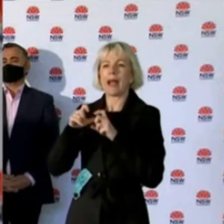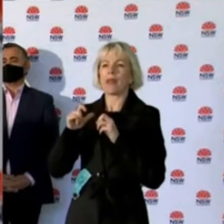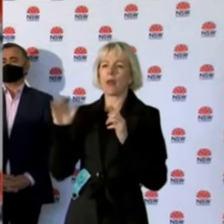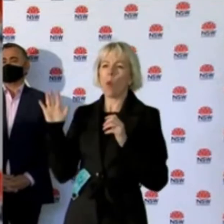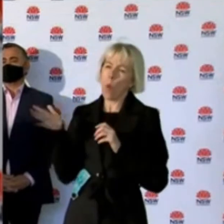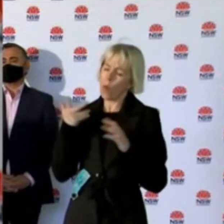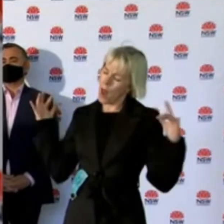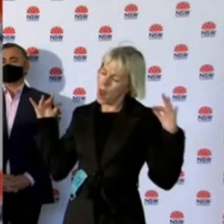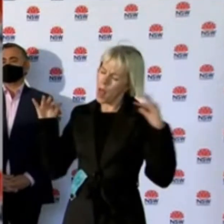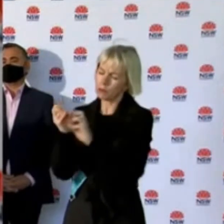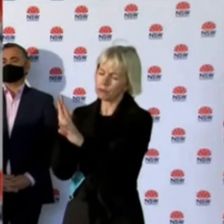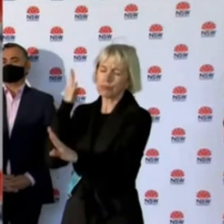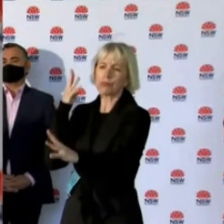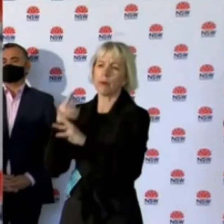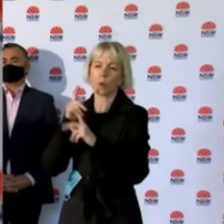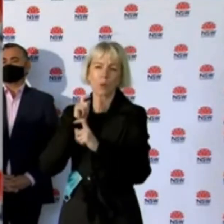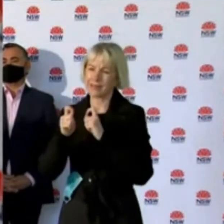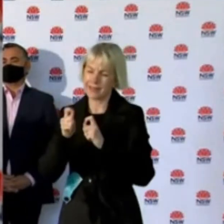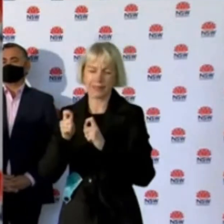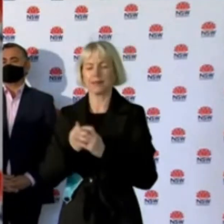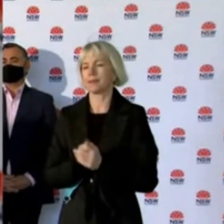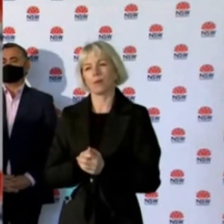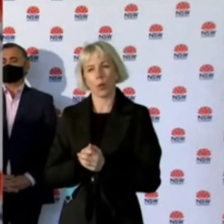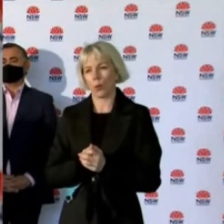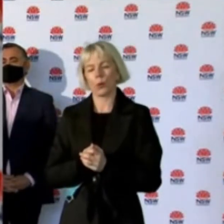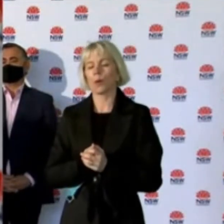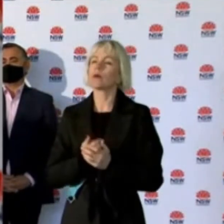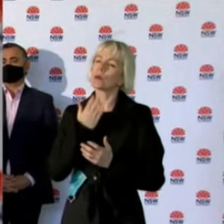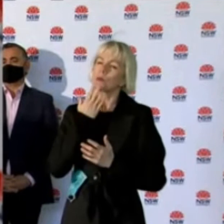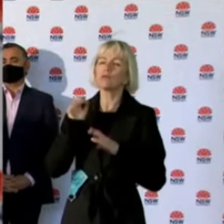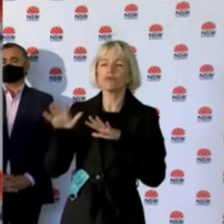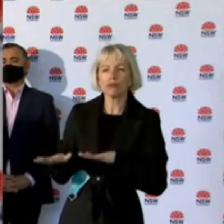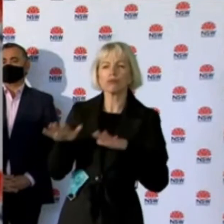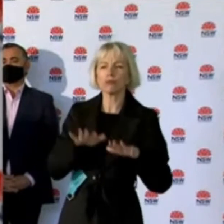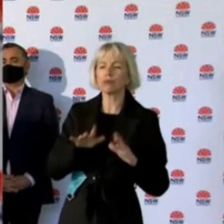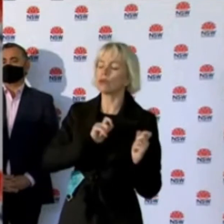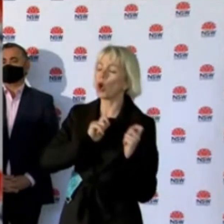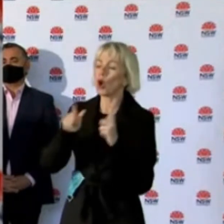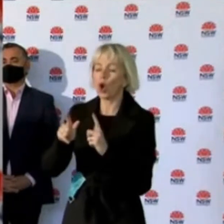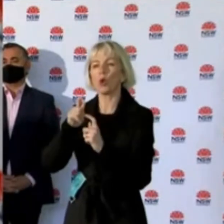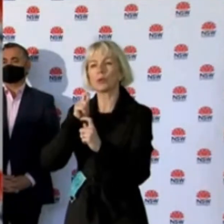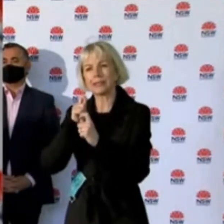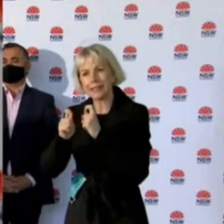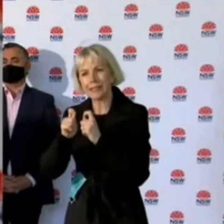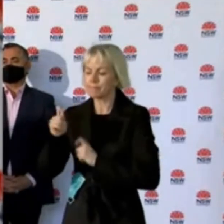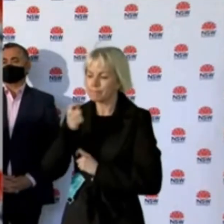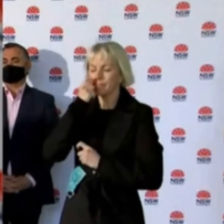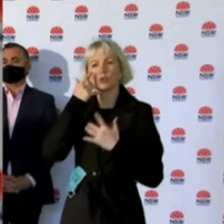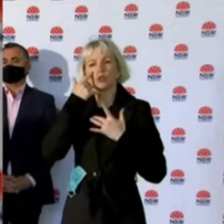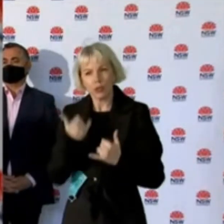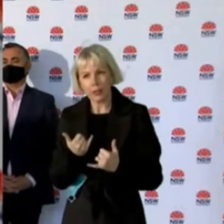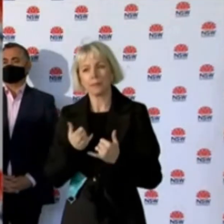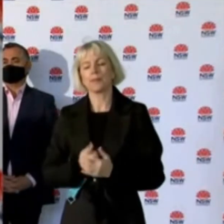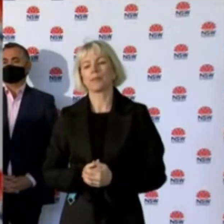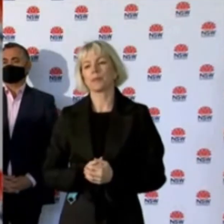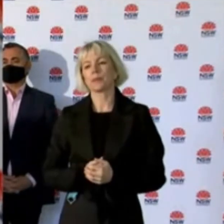very precautionary response, making sure that we get those who have symptoms tested in the first instance, as Dr. Chant has said. But again, I